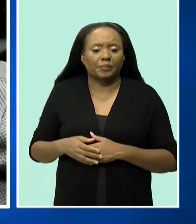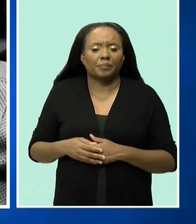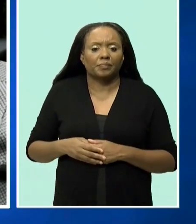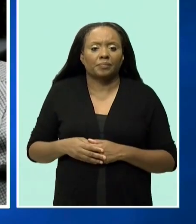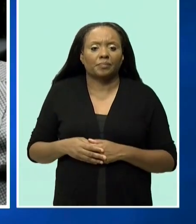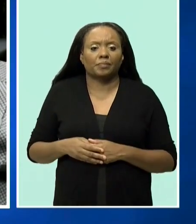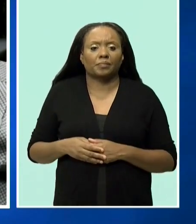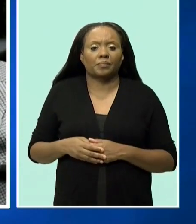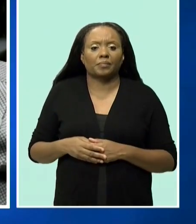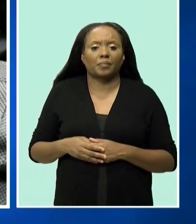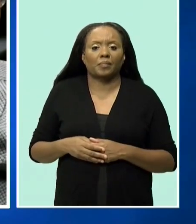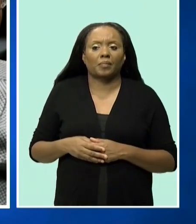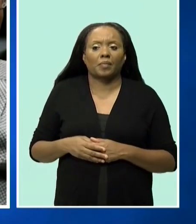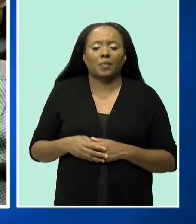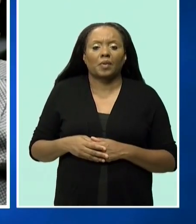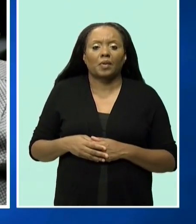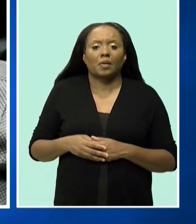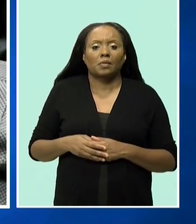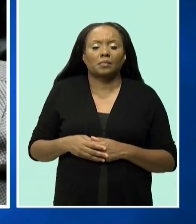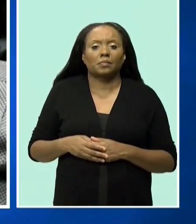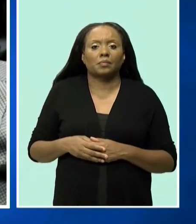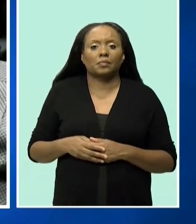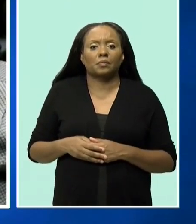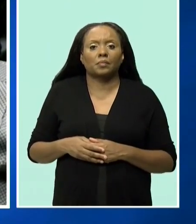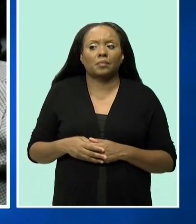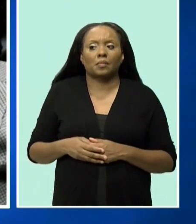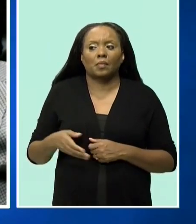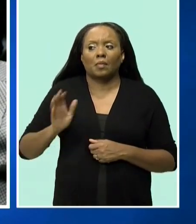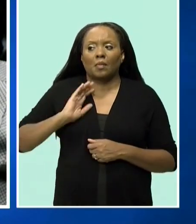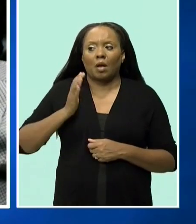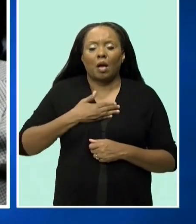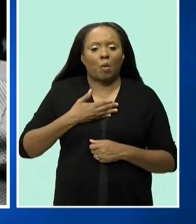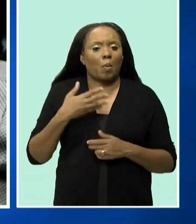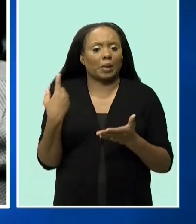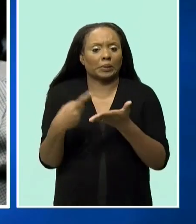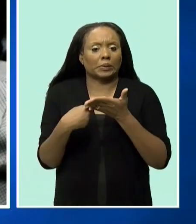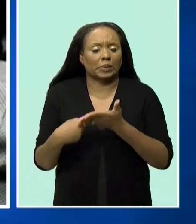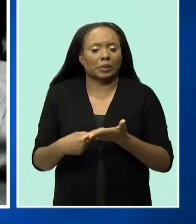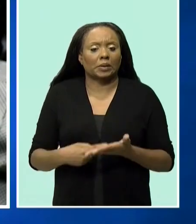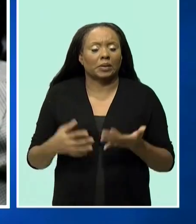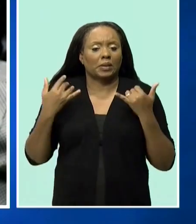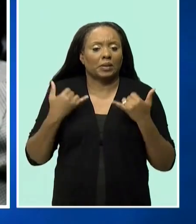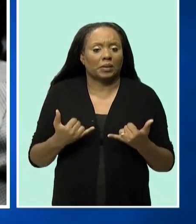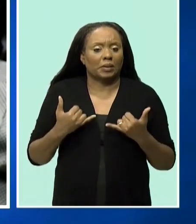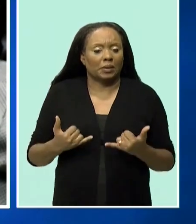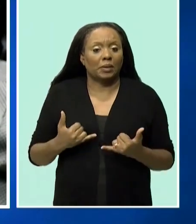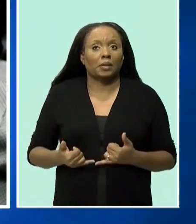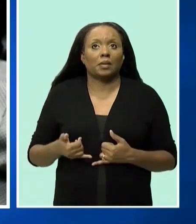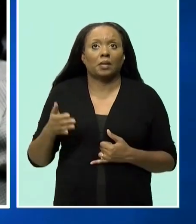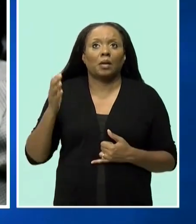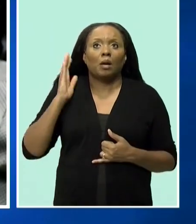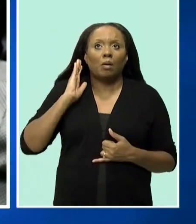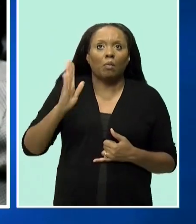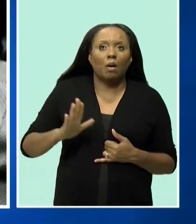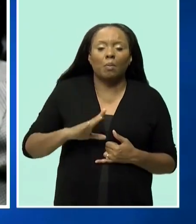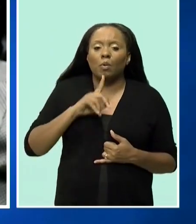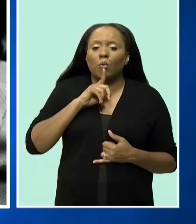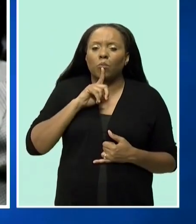I want to reiterate my expectations that our discussions today at this joint ministerial will be